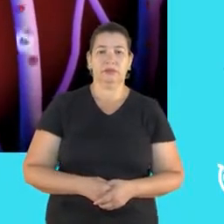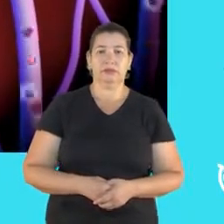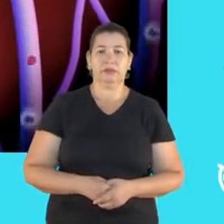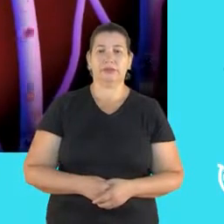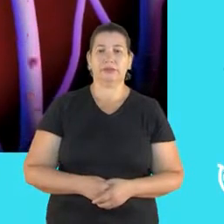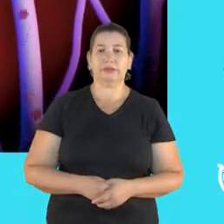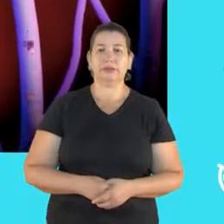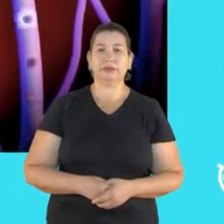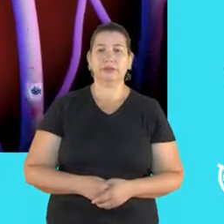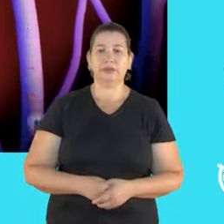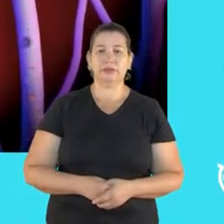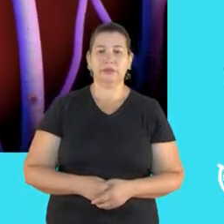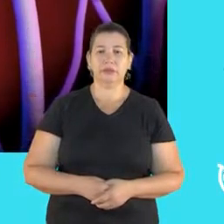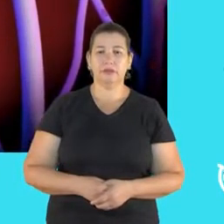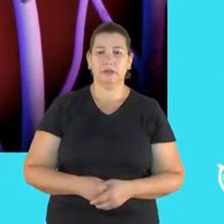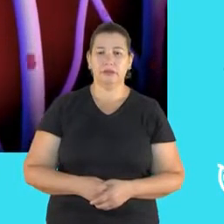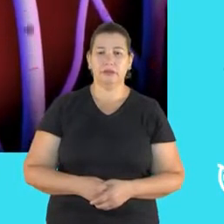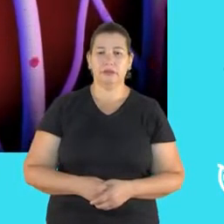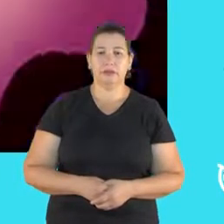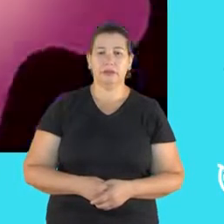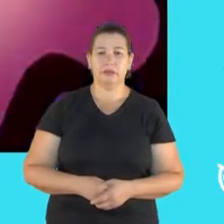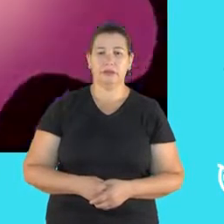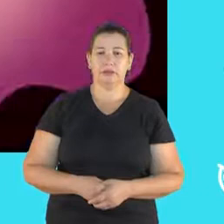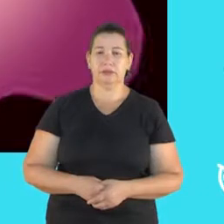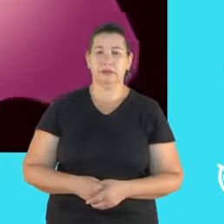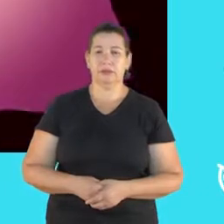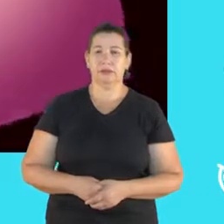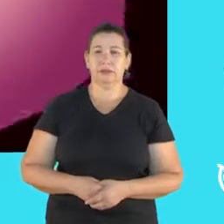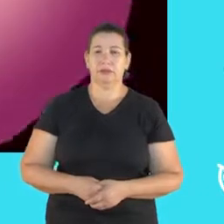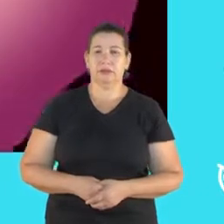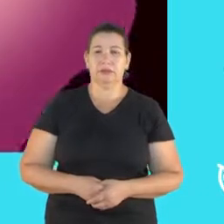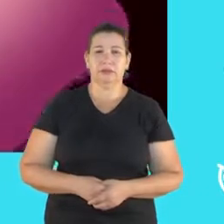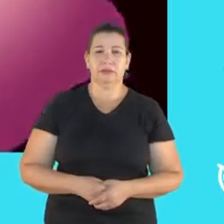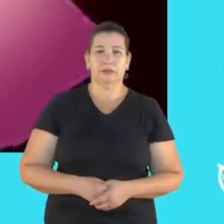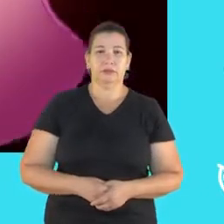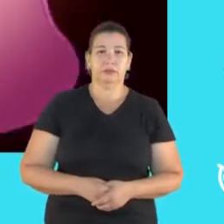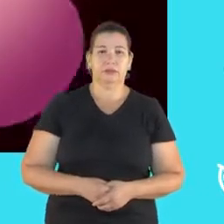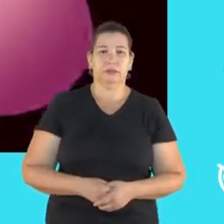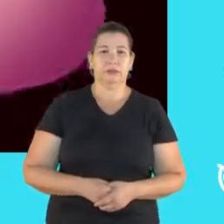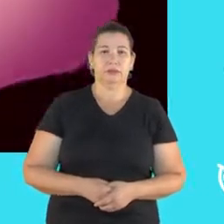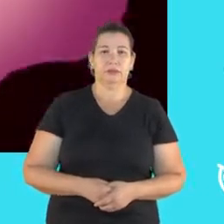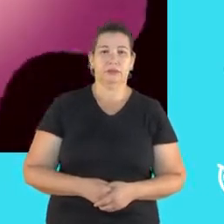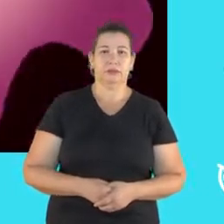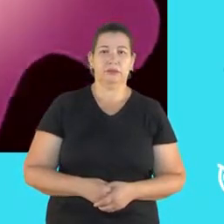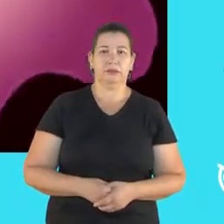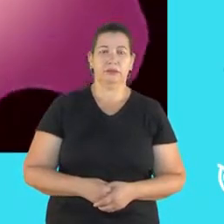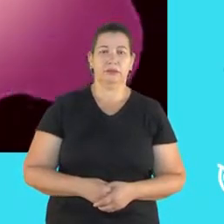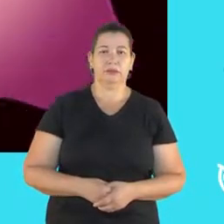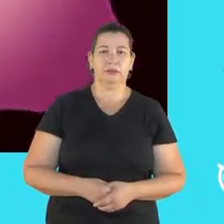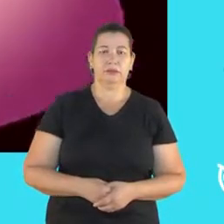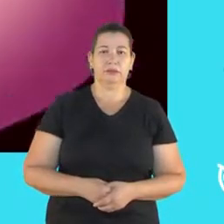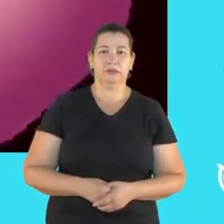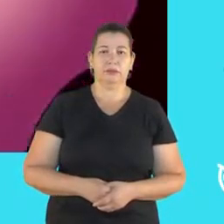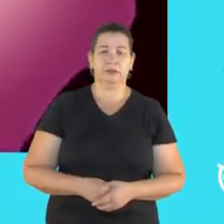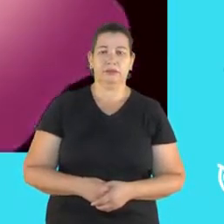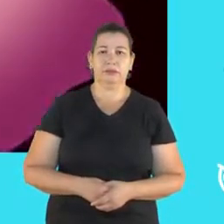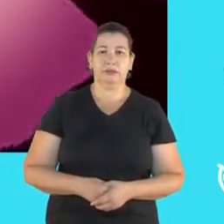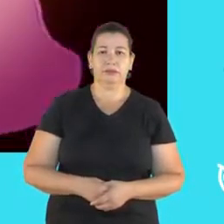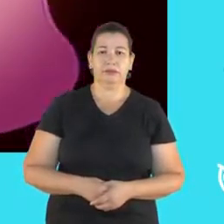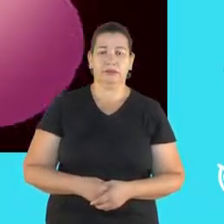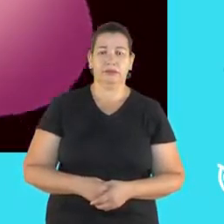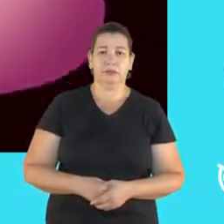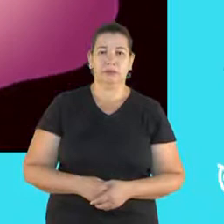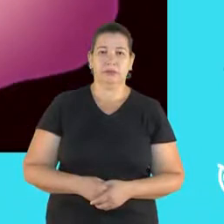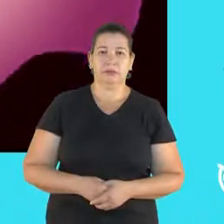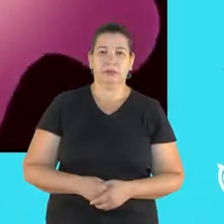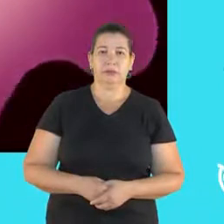in tiny amounts, usually into the bloodstream. From there, each hormone needs to locate a set of target cells in